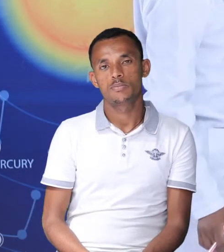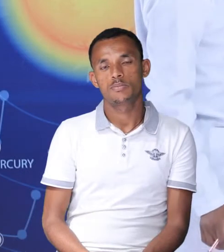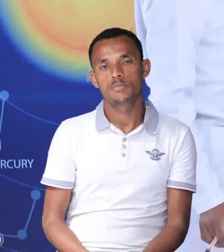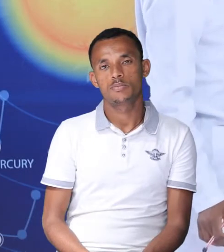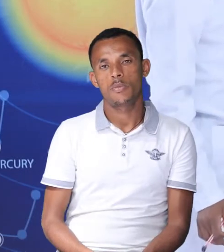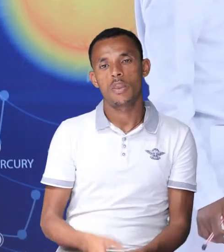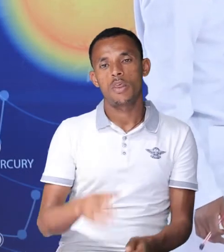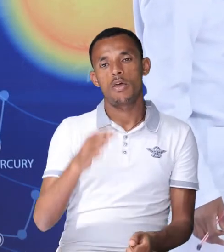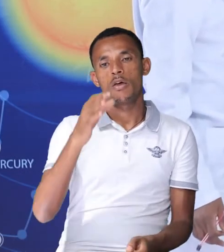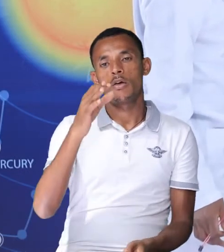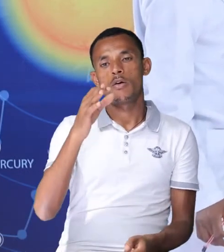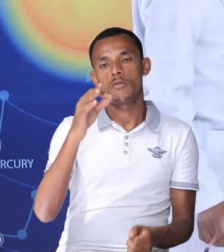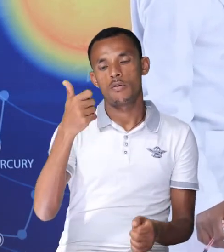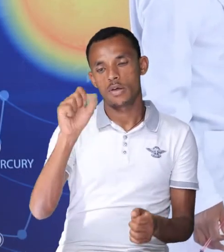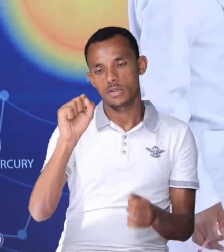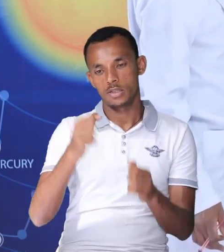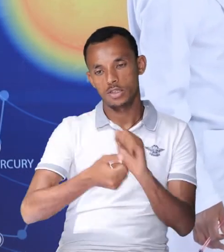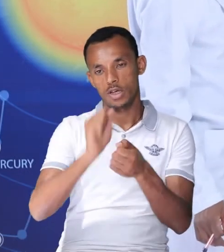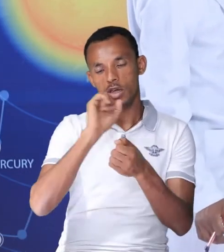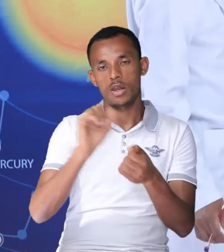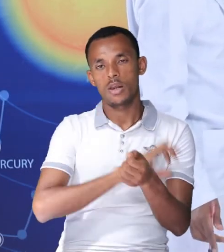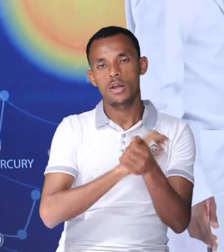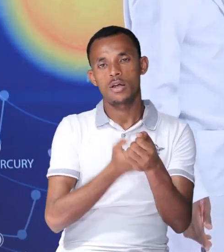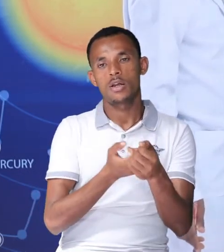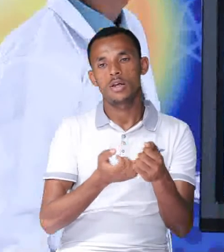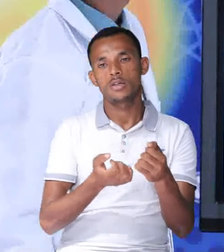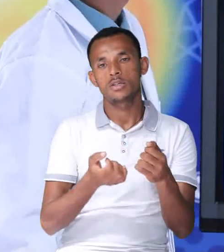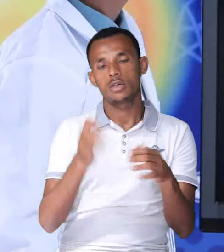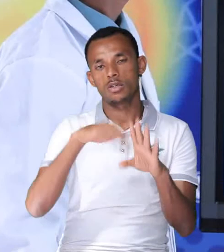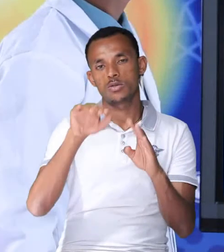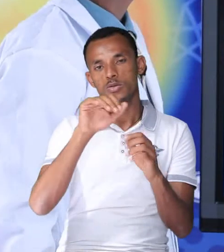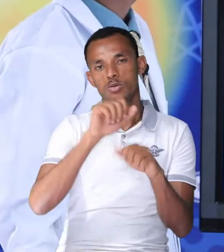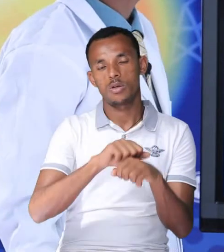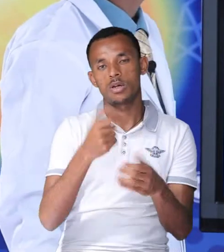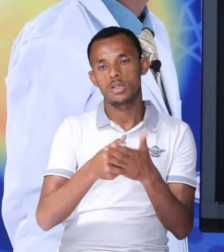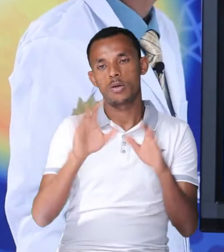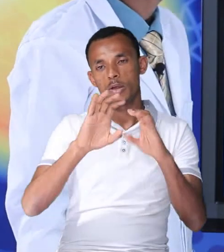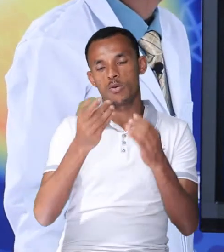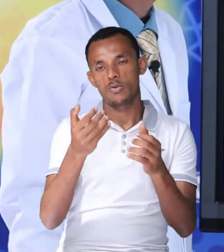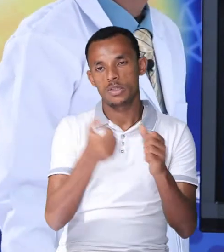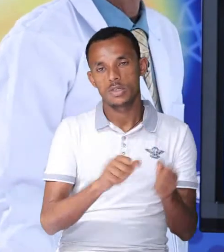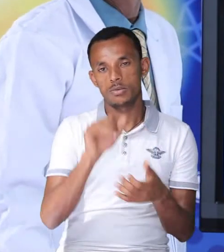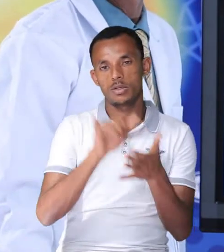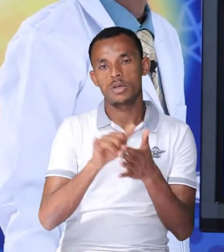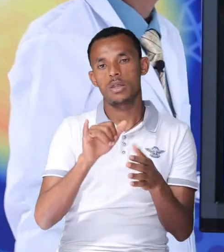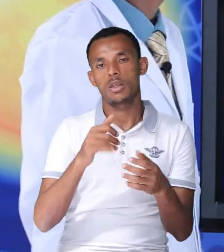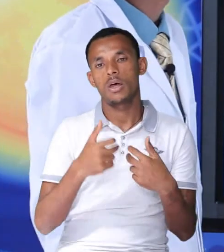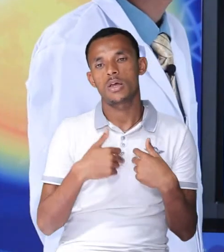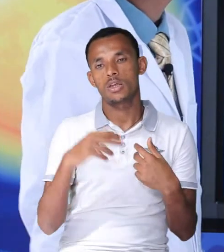Phase change and energy change in solids. A phase change is part of a system that has